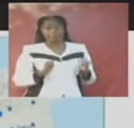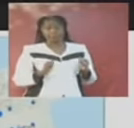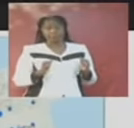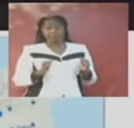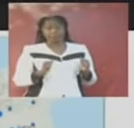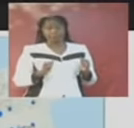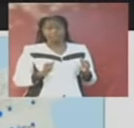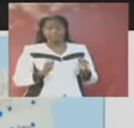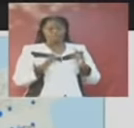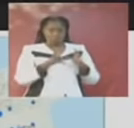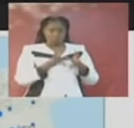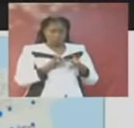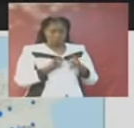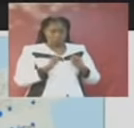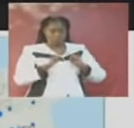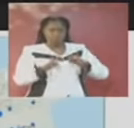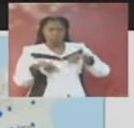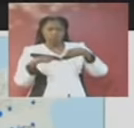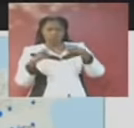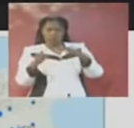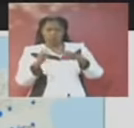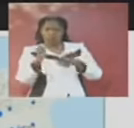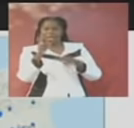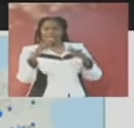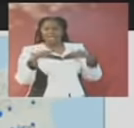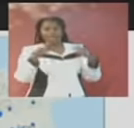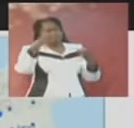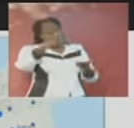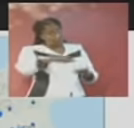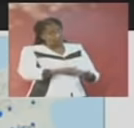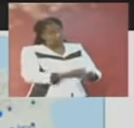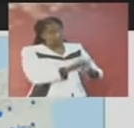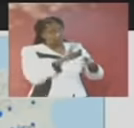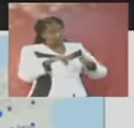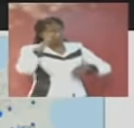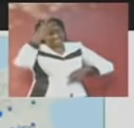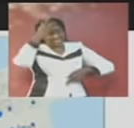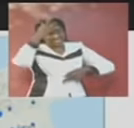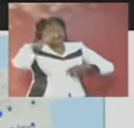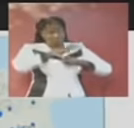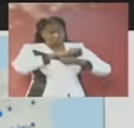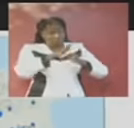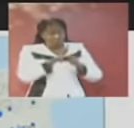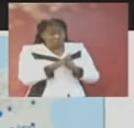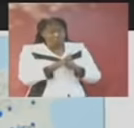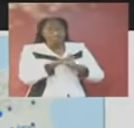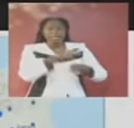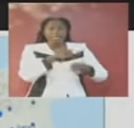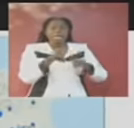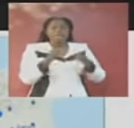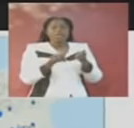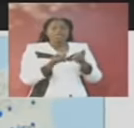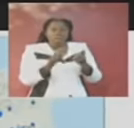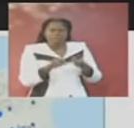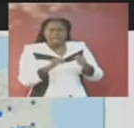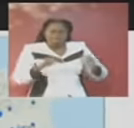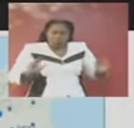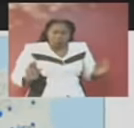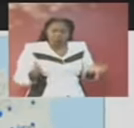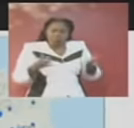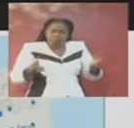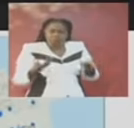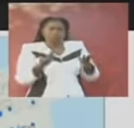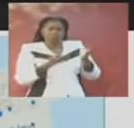areas where there are new cases and to help to boost the public health response. So